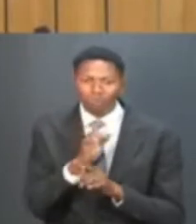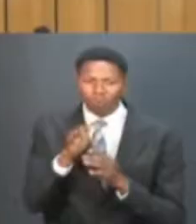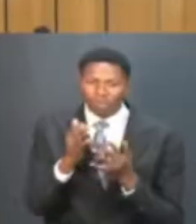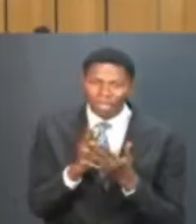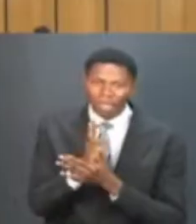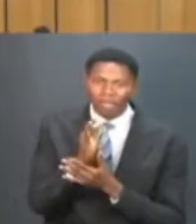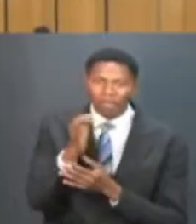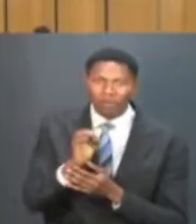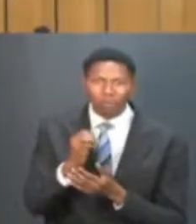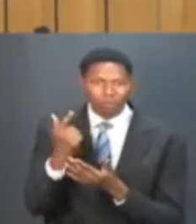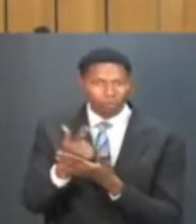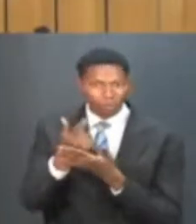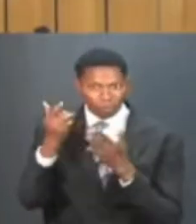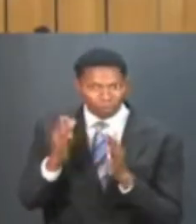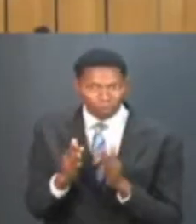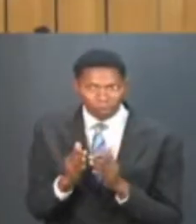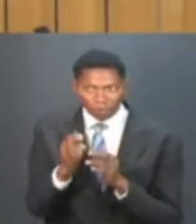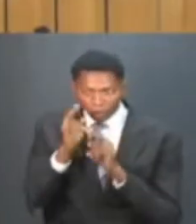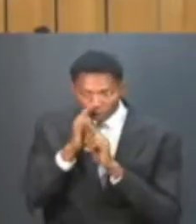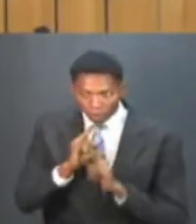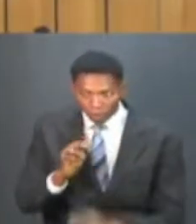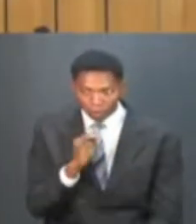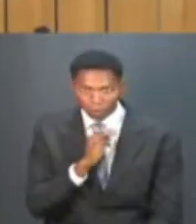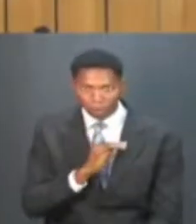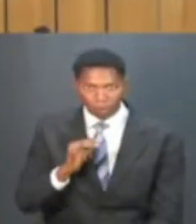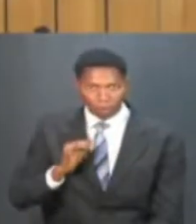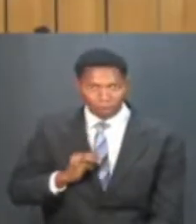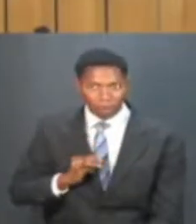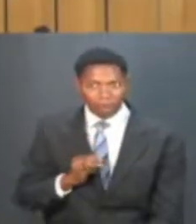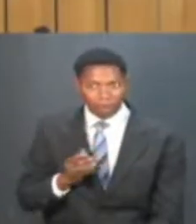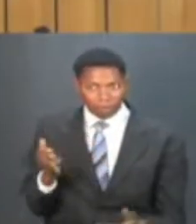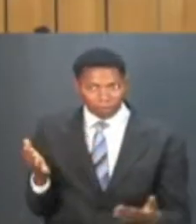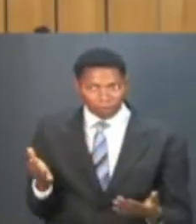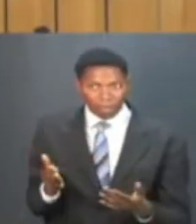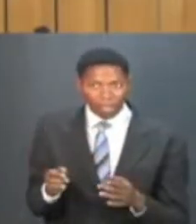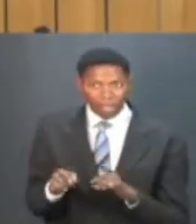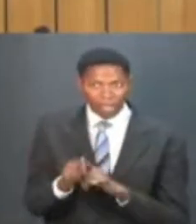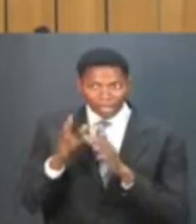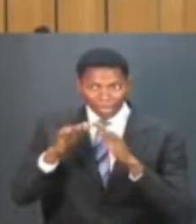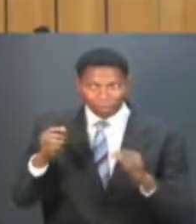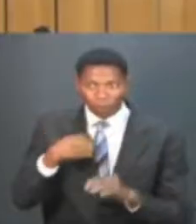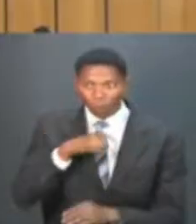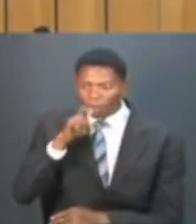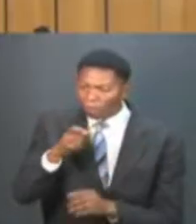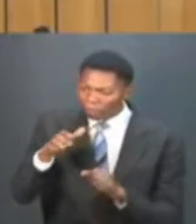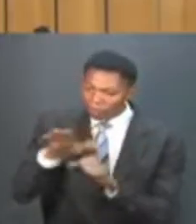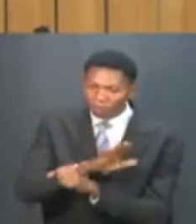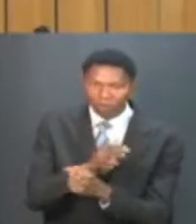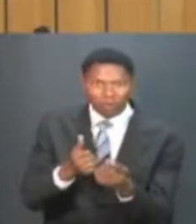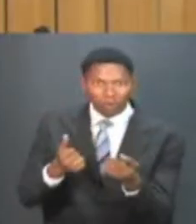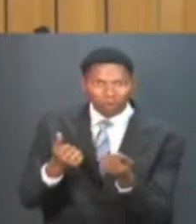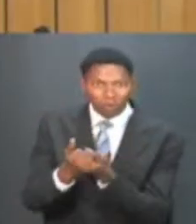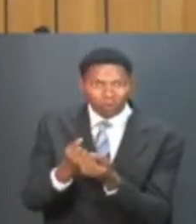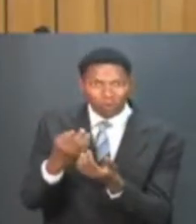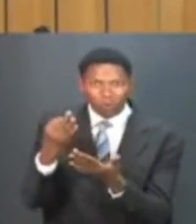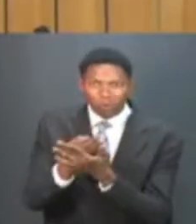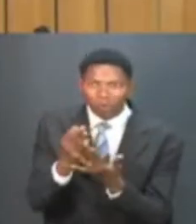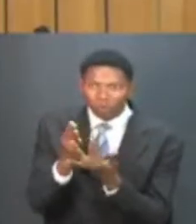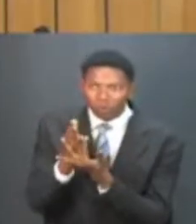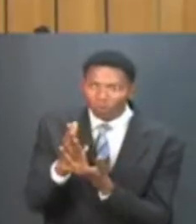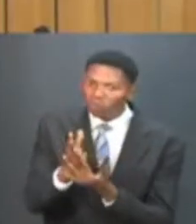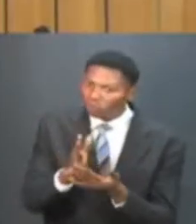Ghanaian. Honorable members, as a House, we must fully support this fund through adequate